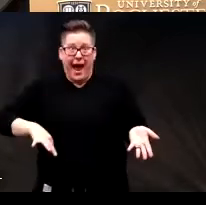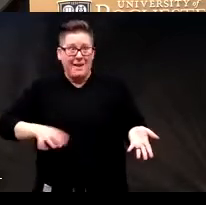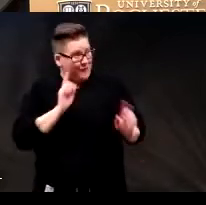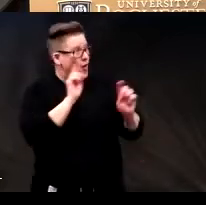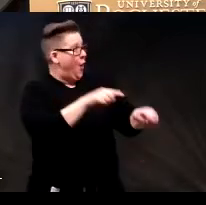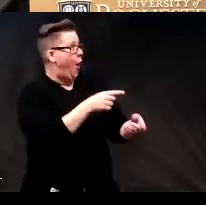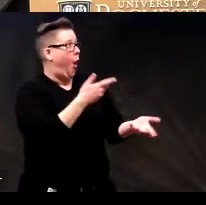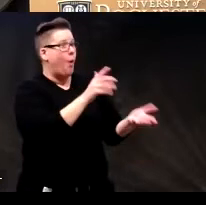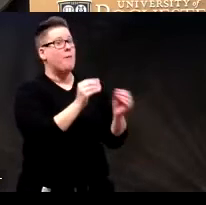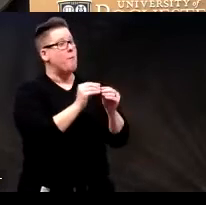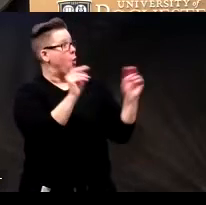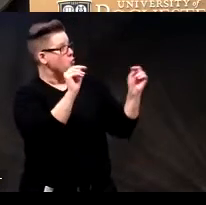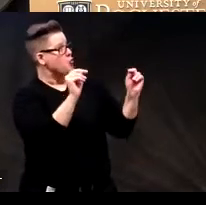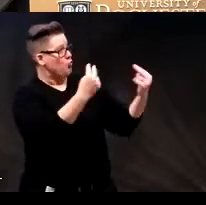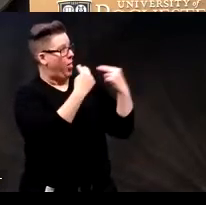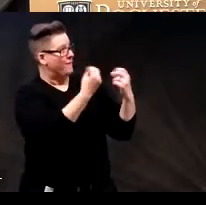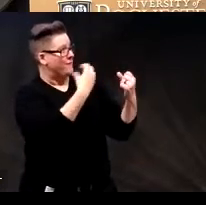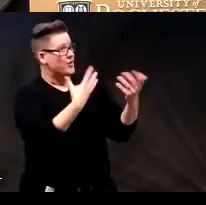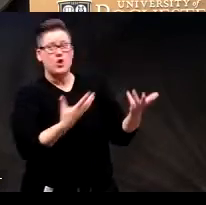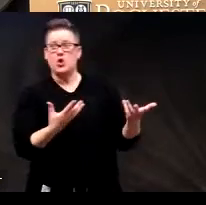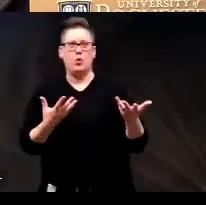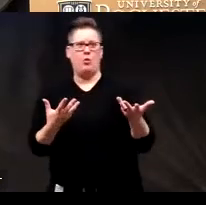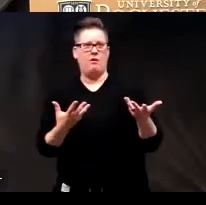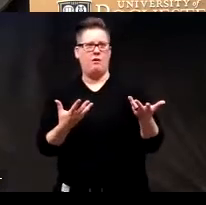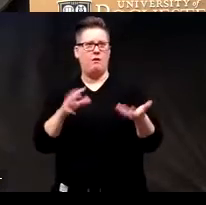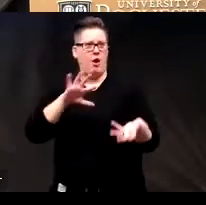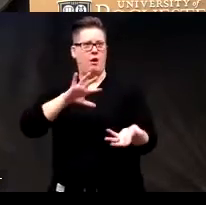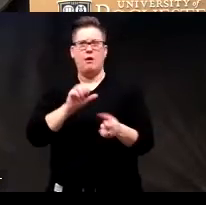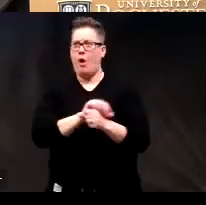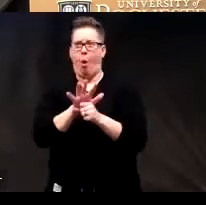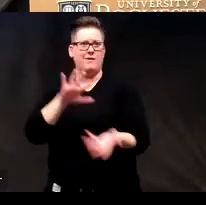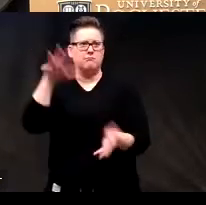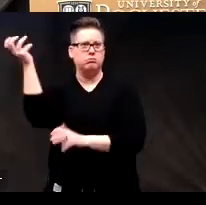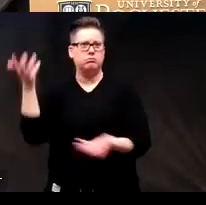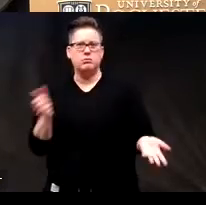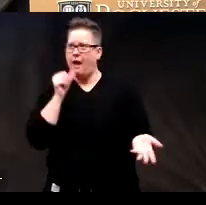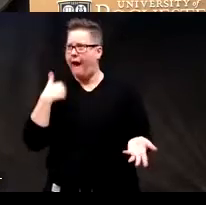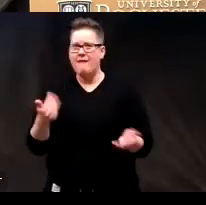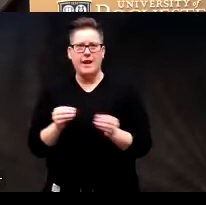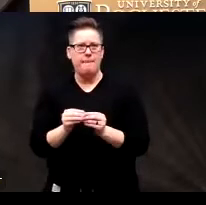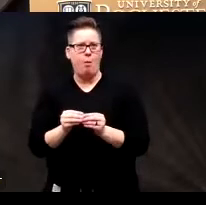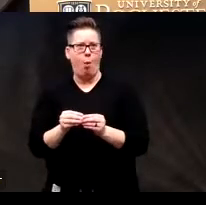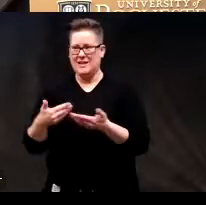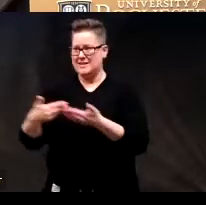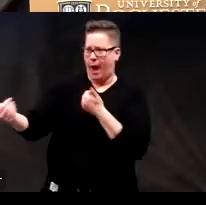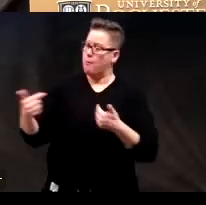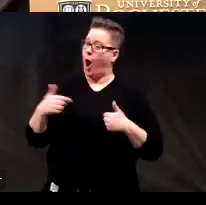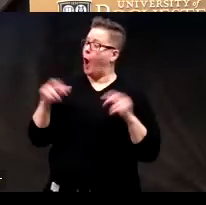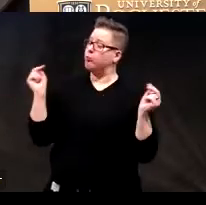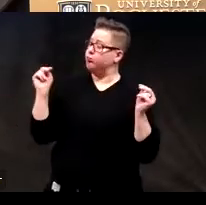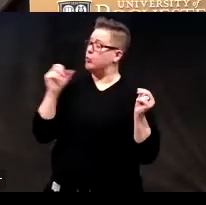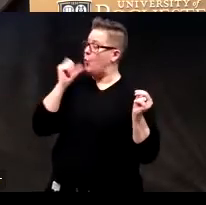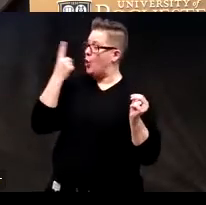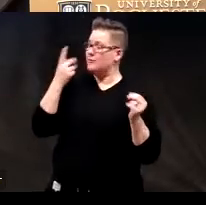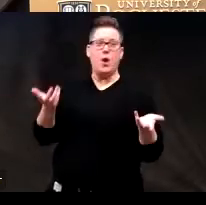bring that objectivity to it. And I think that was all dissolved during the pandemic. So we have to